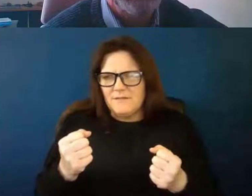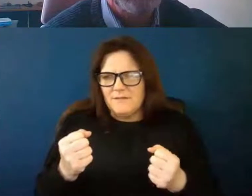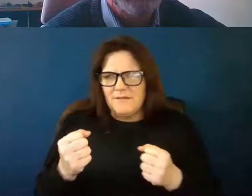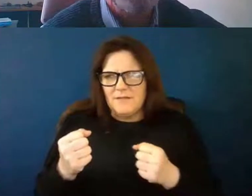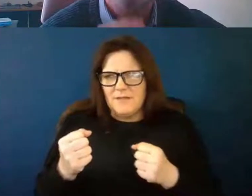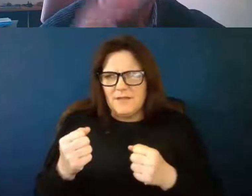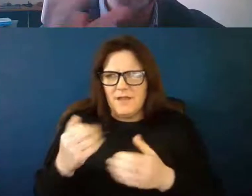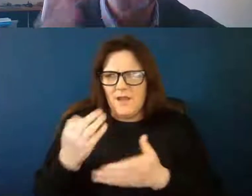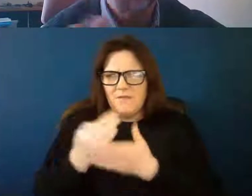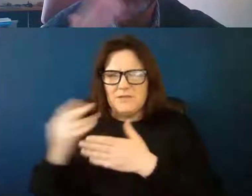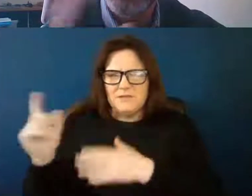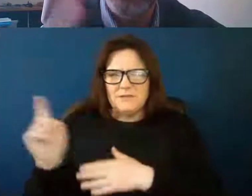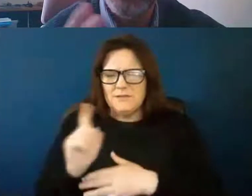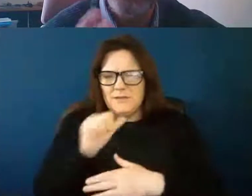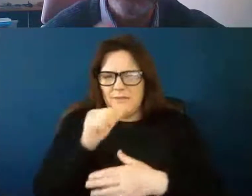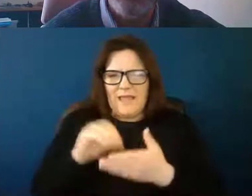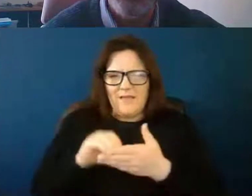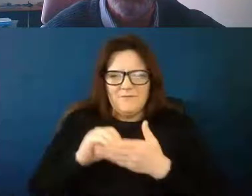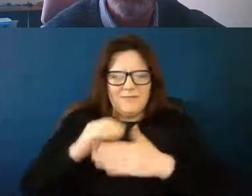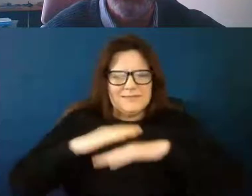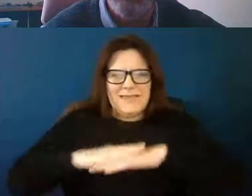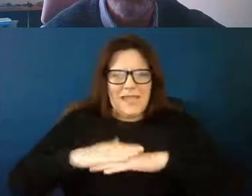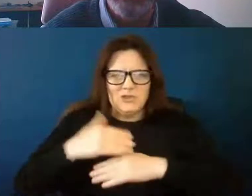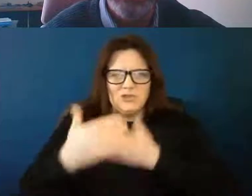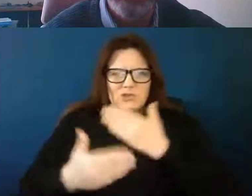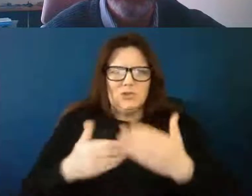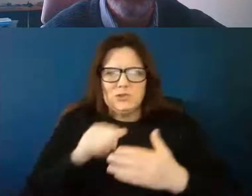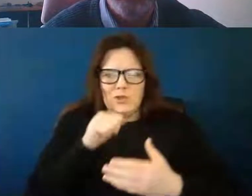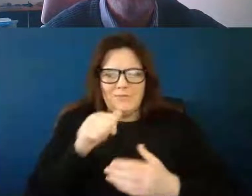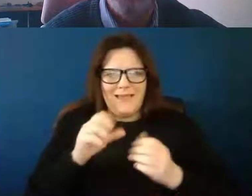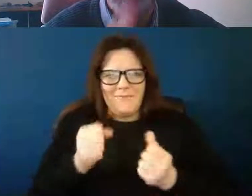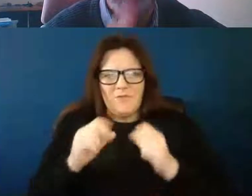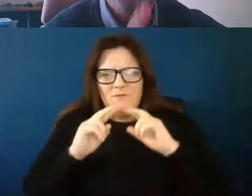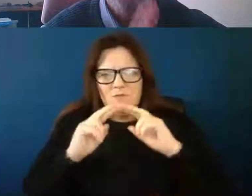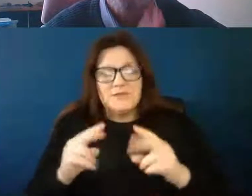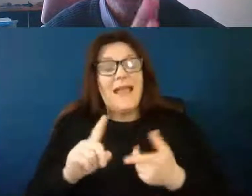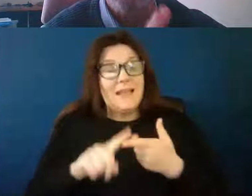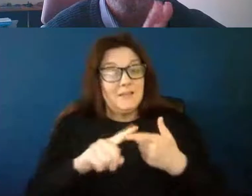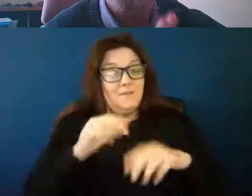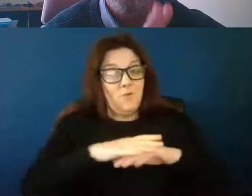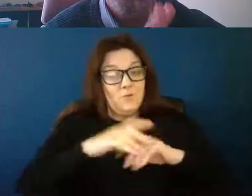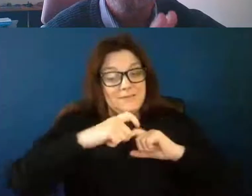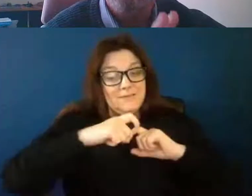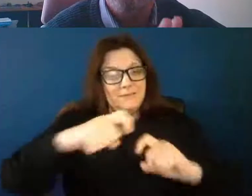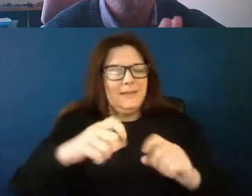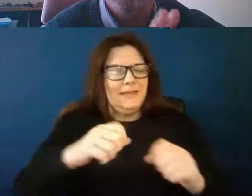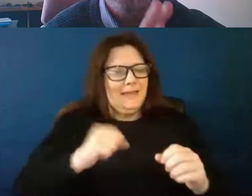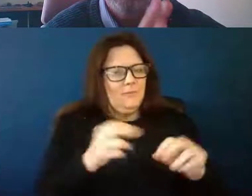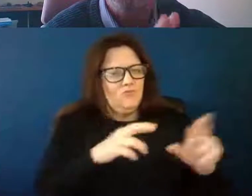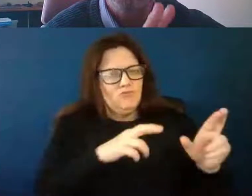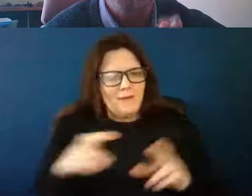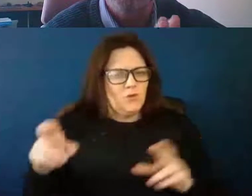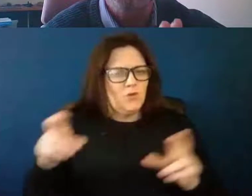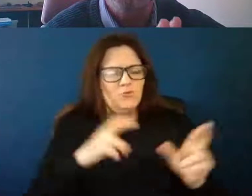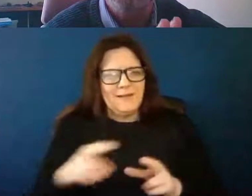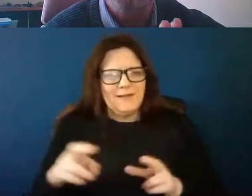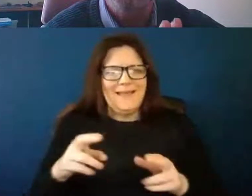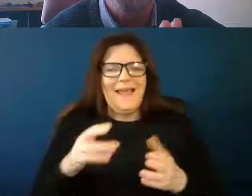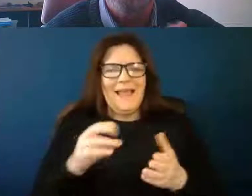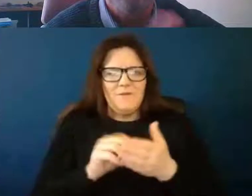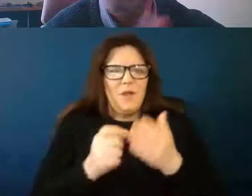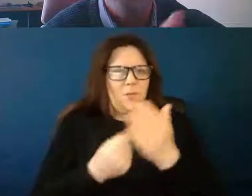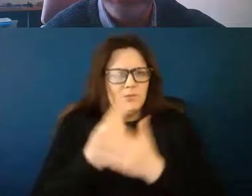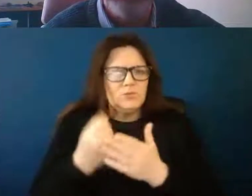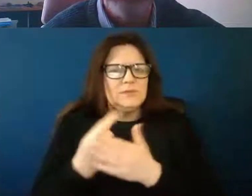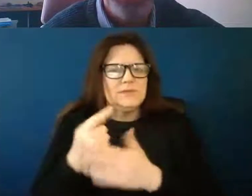lot of the time, and also I think in terms of sustainability, keep things regular so that there are opportunities for